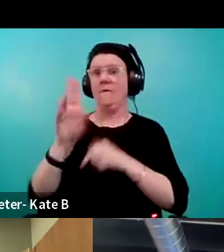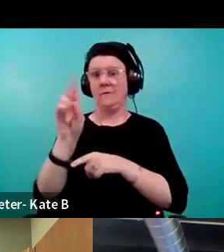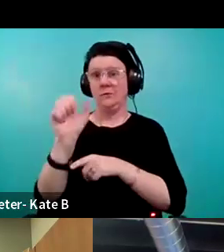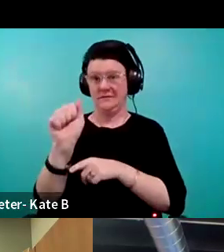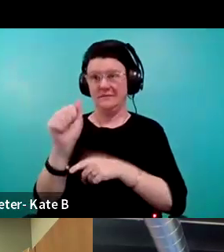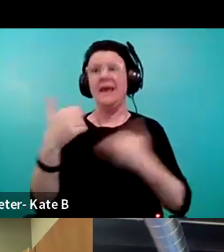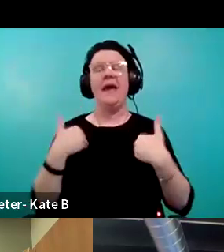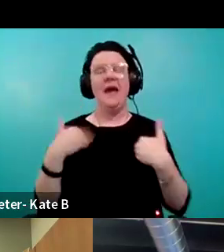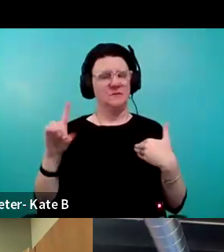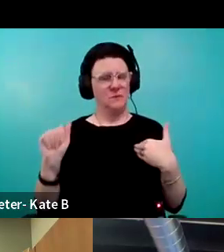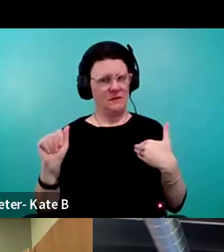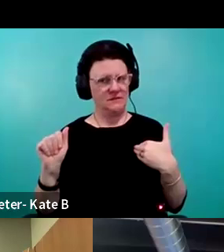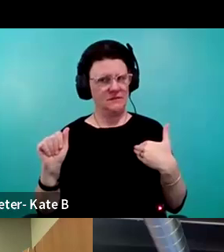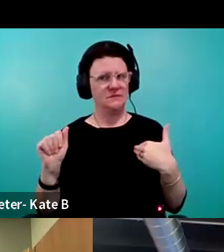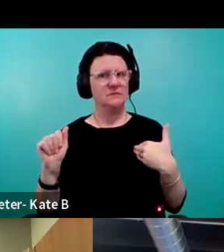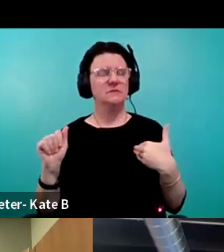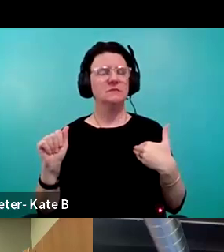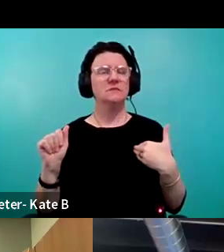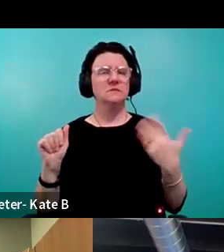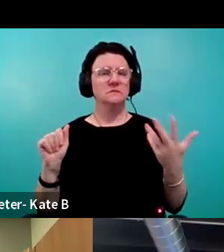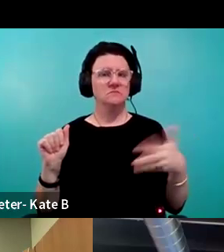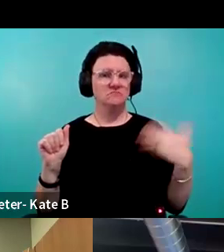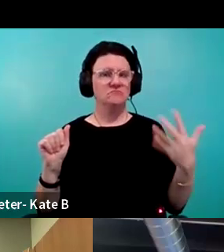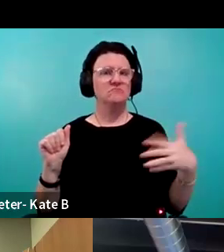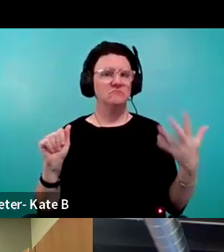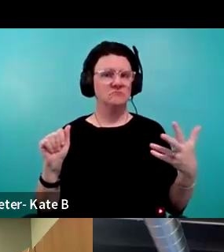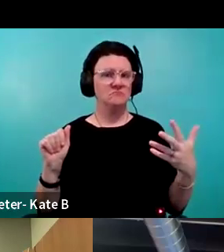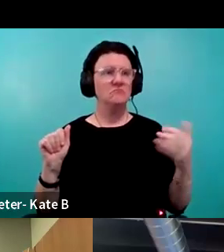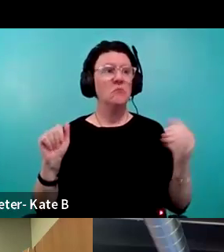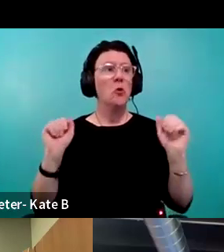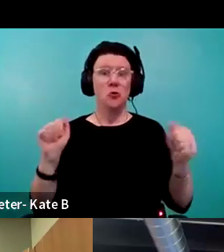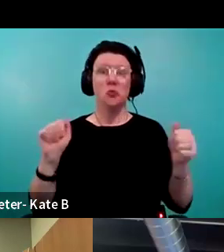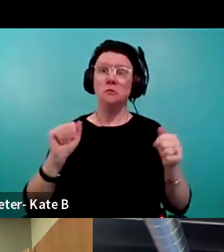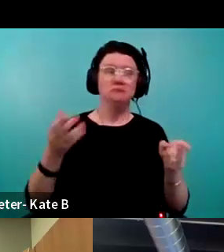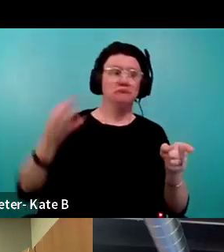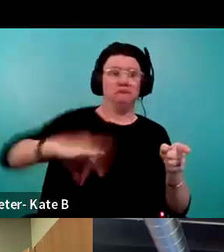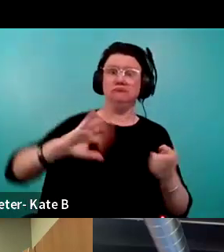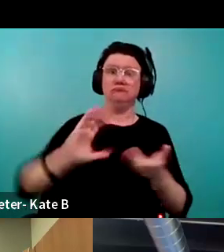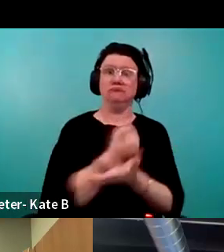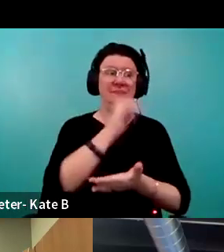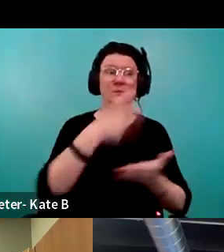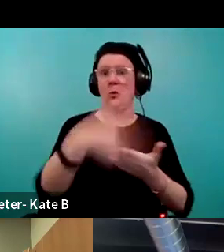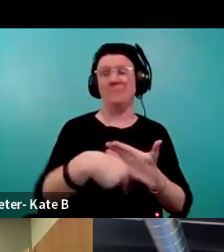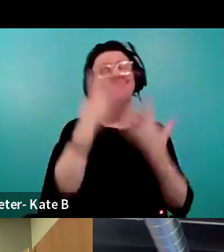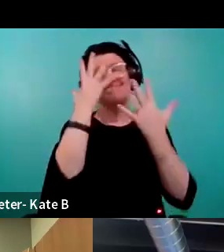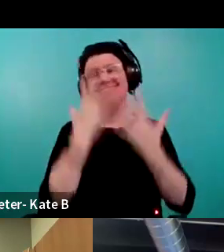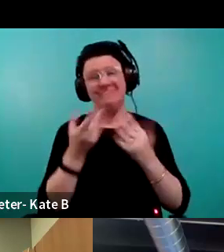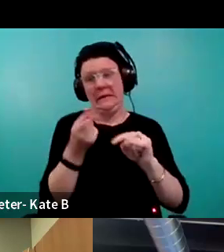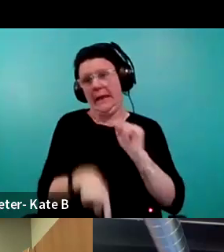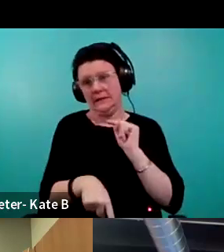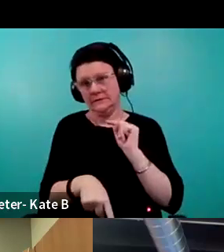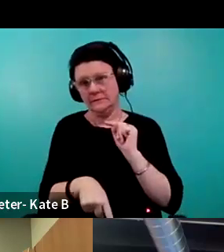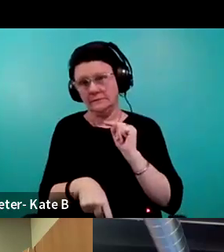with disabilities that could go to programs like ours but do not.